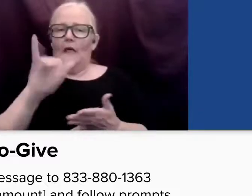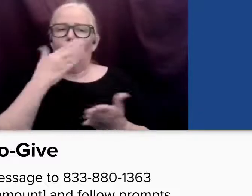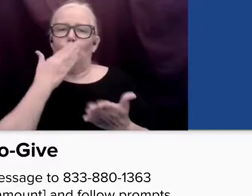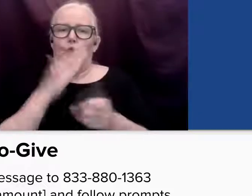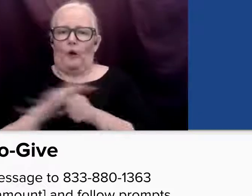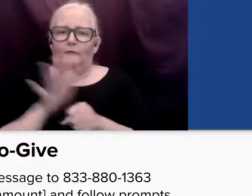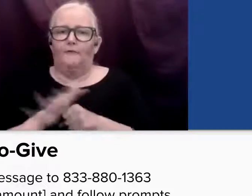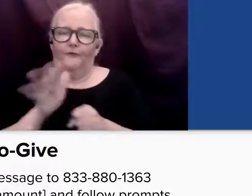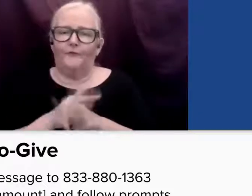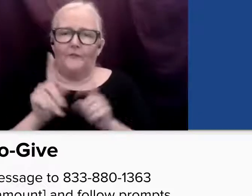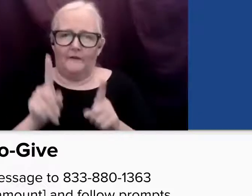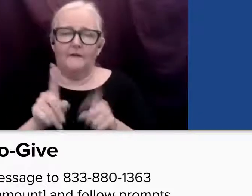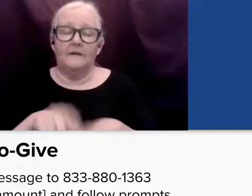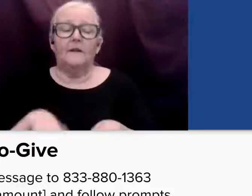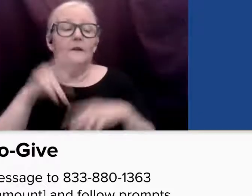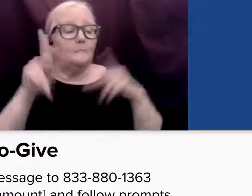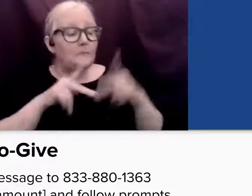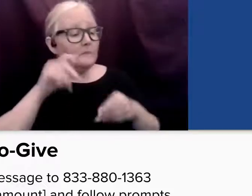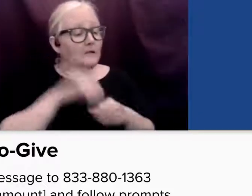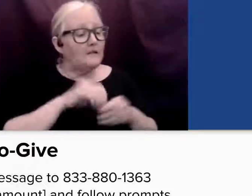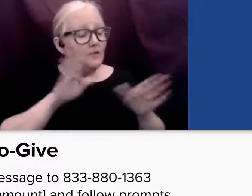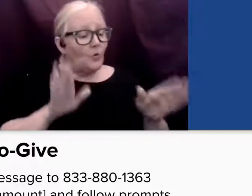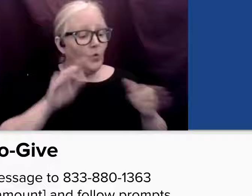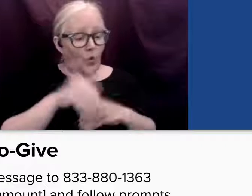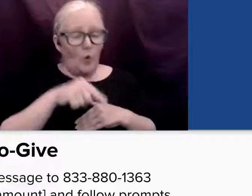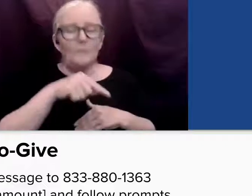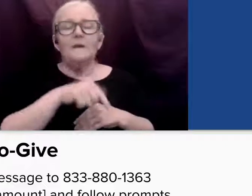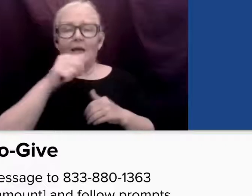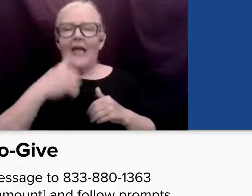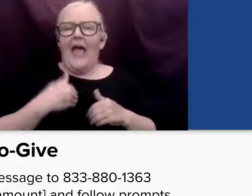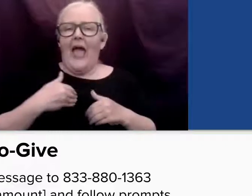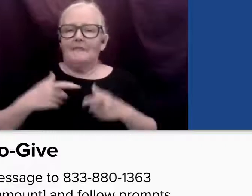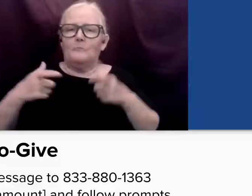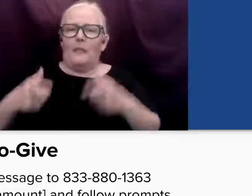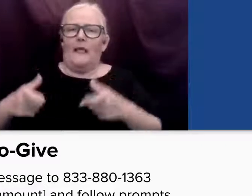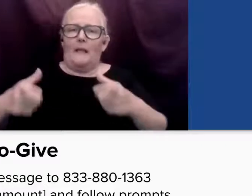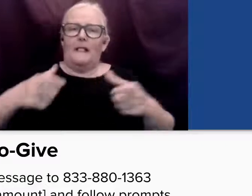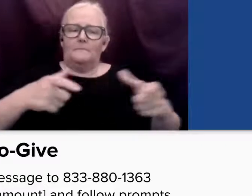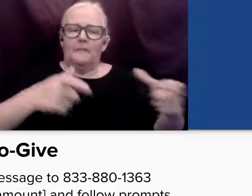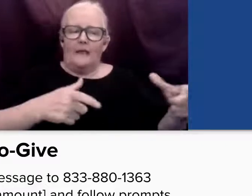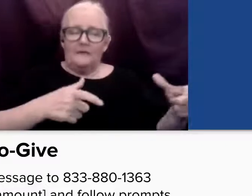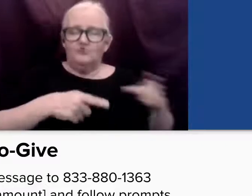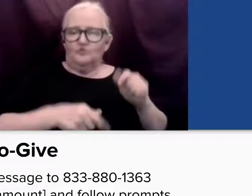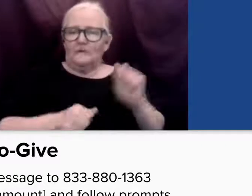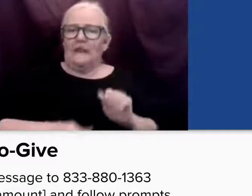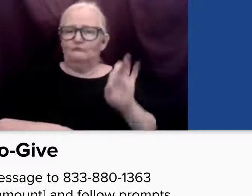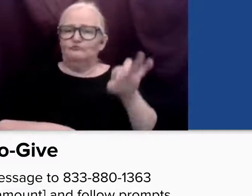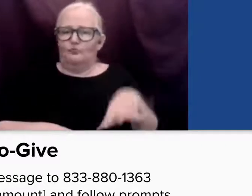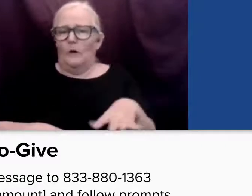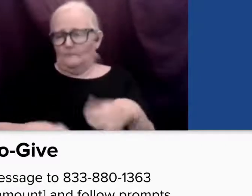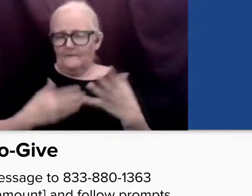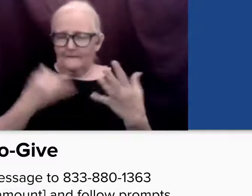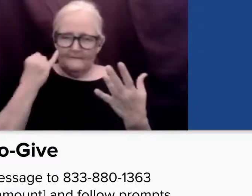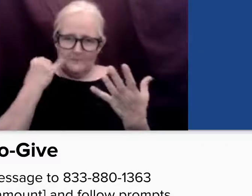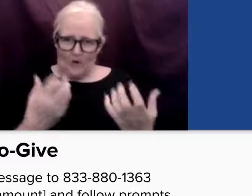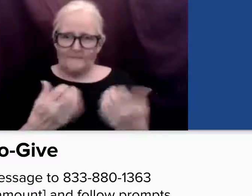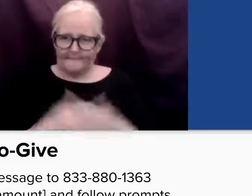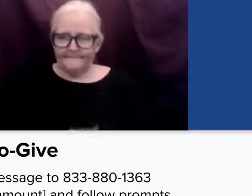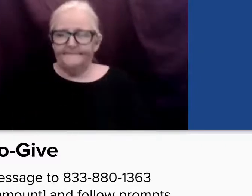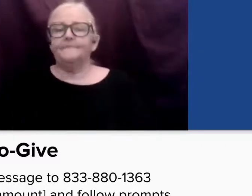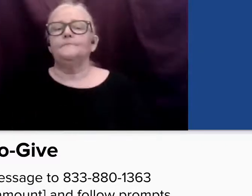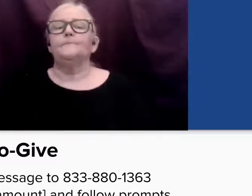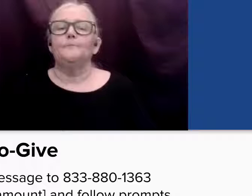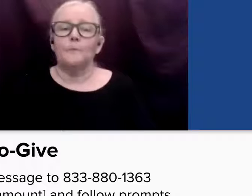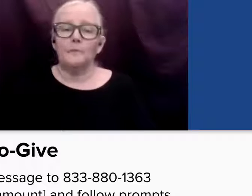an offering in one of the offering plates as it is passed around. The offering will now